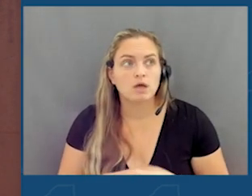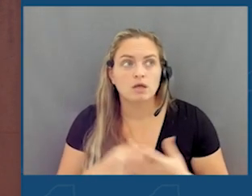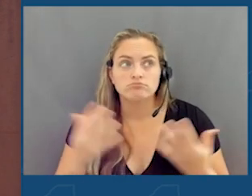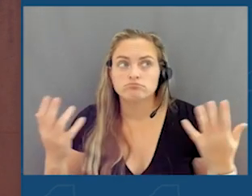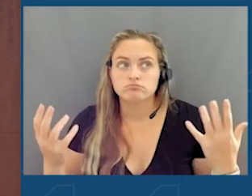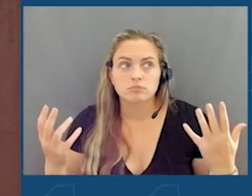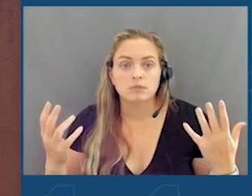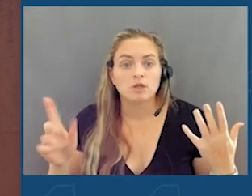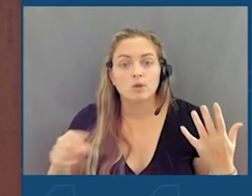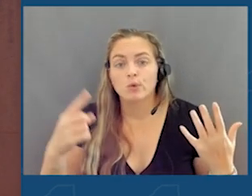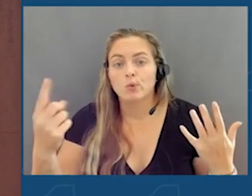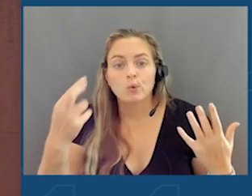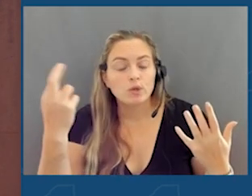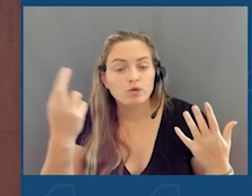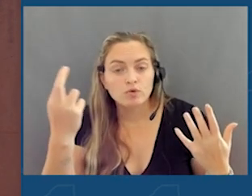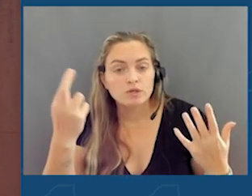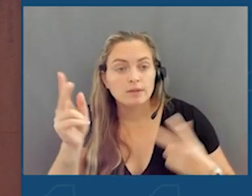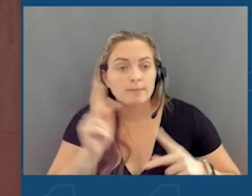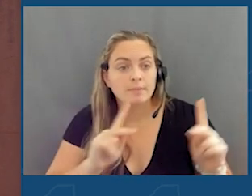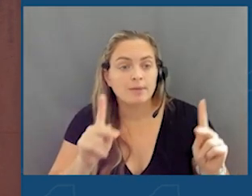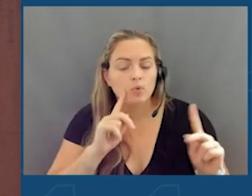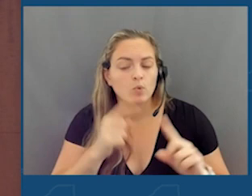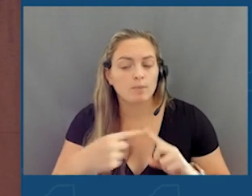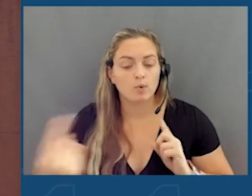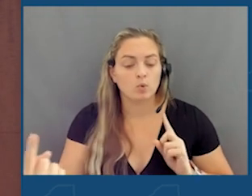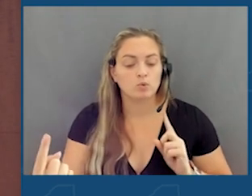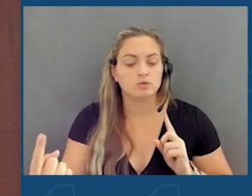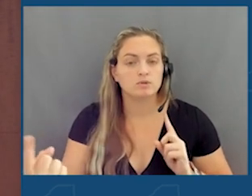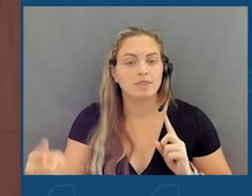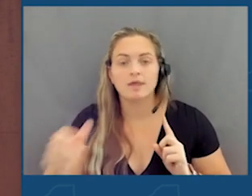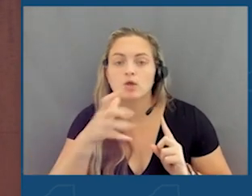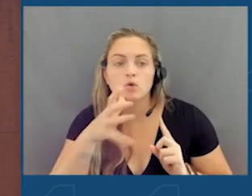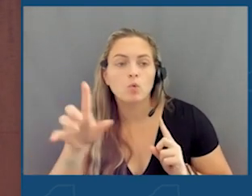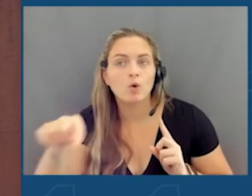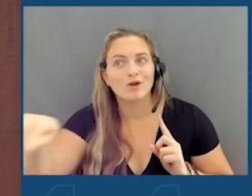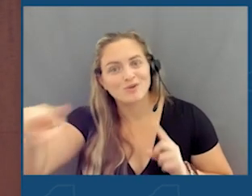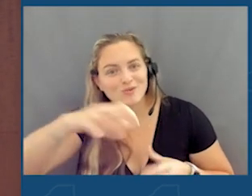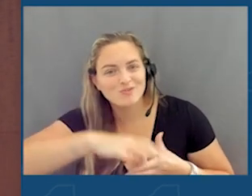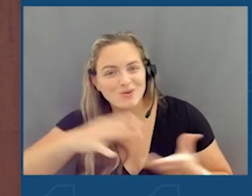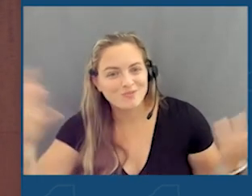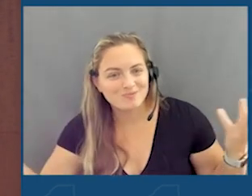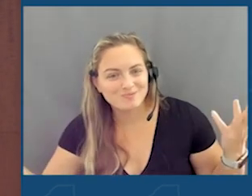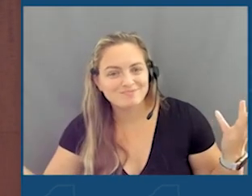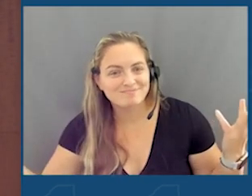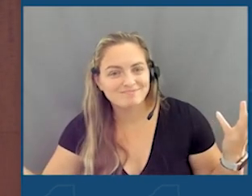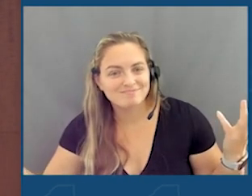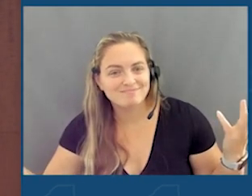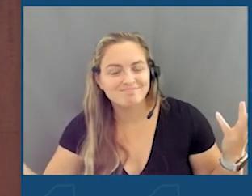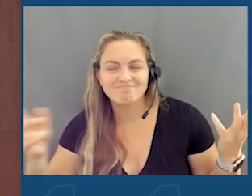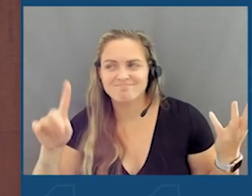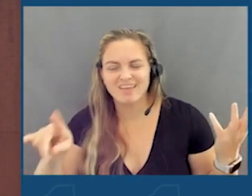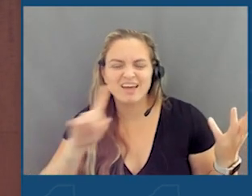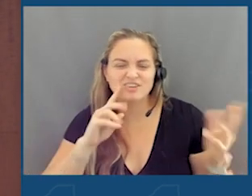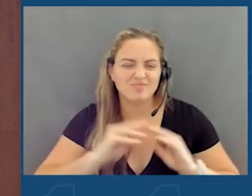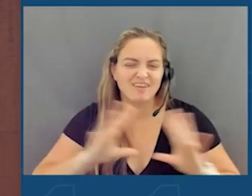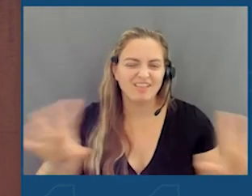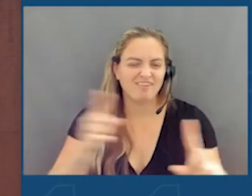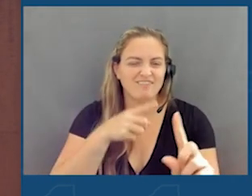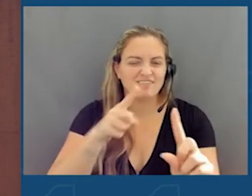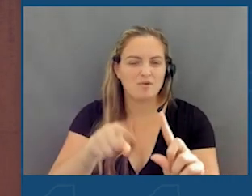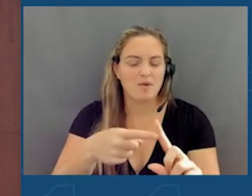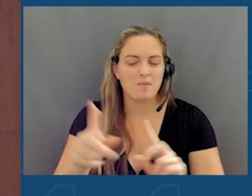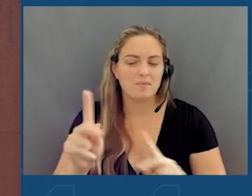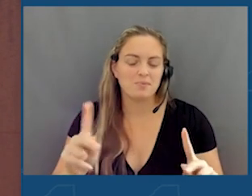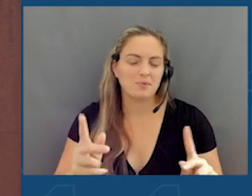the only reason why people would oppose it is because they don't want you all to vote. And that should tell you all you need to know about people who